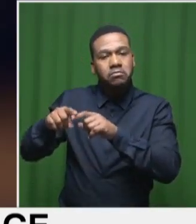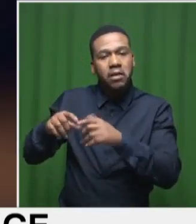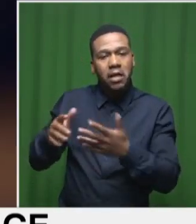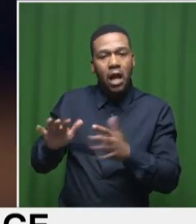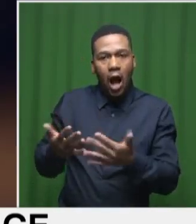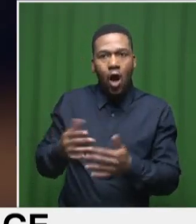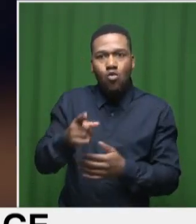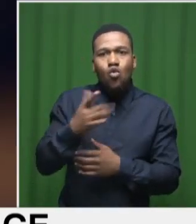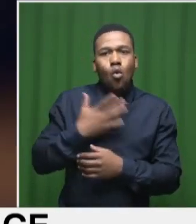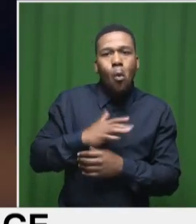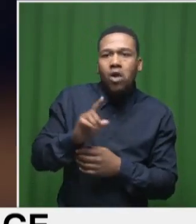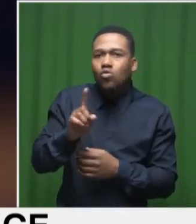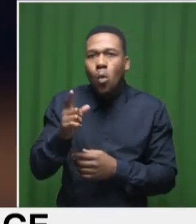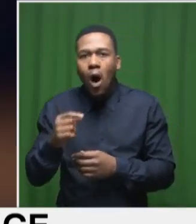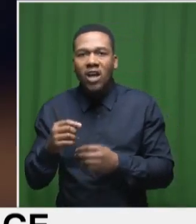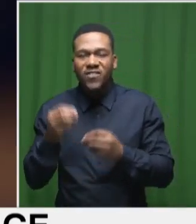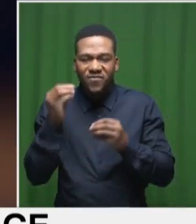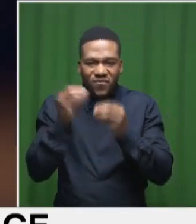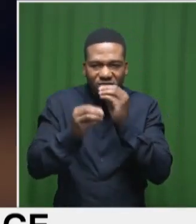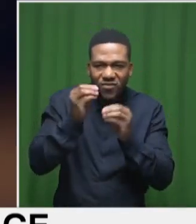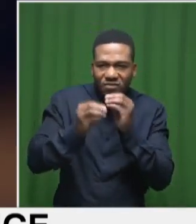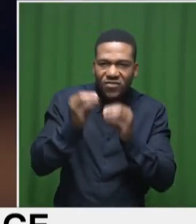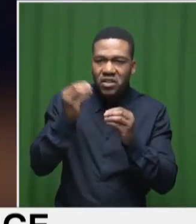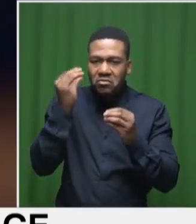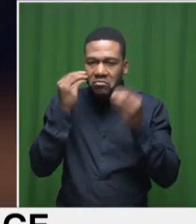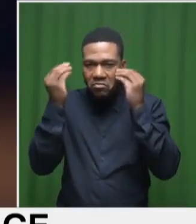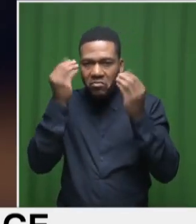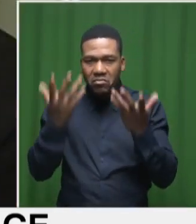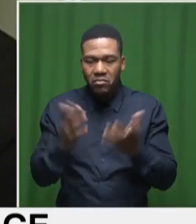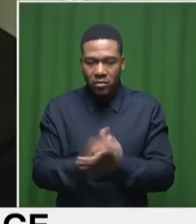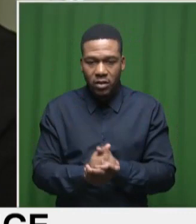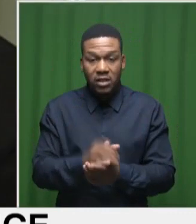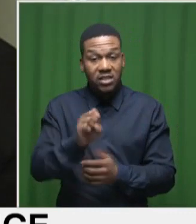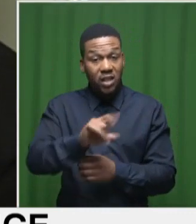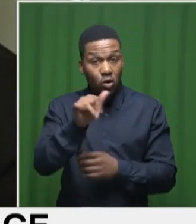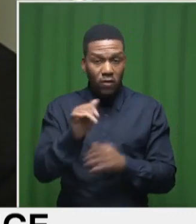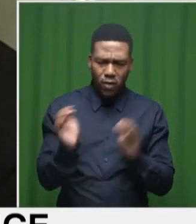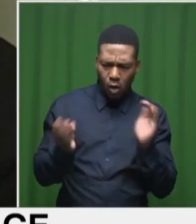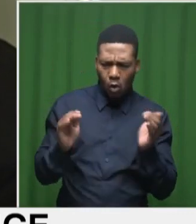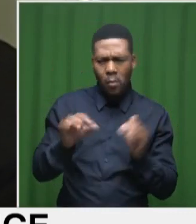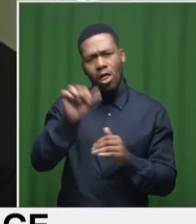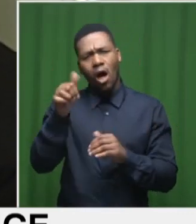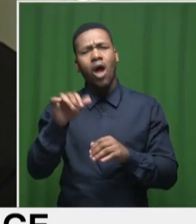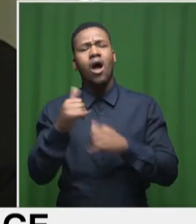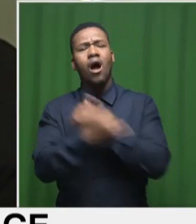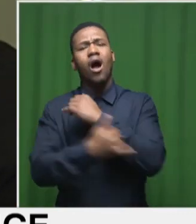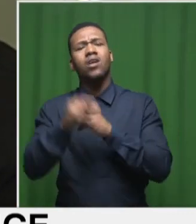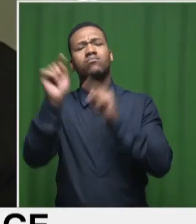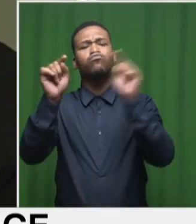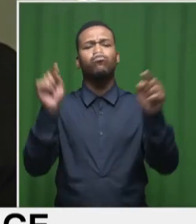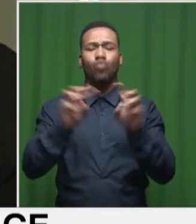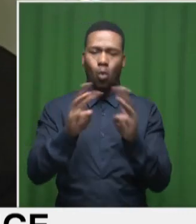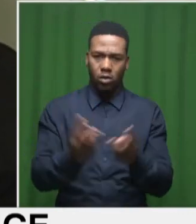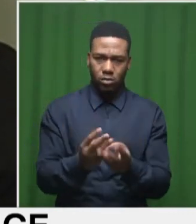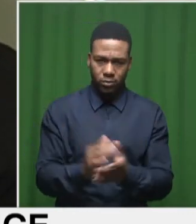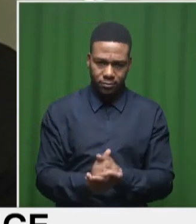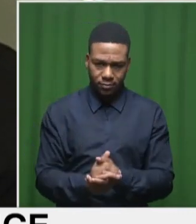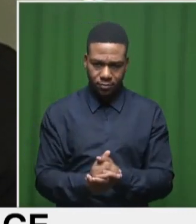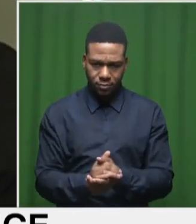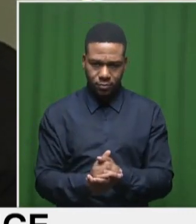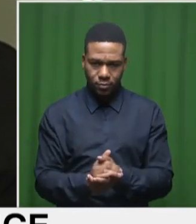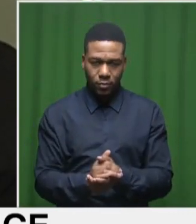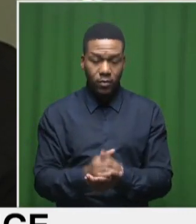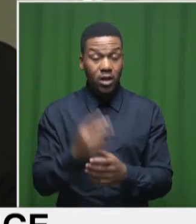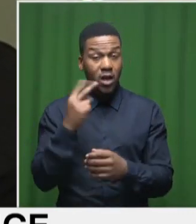is very much still affordable compared to other countries in the world. So these treatments are affordable. If you had to look at the rest of the